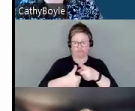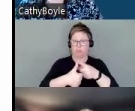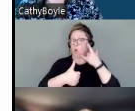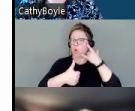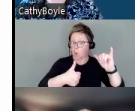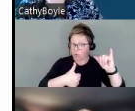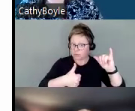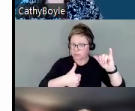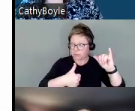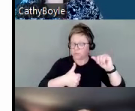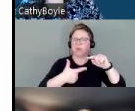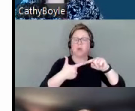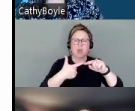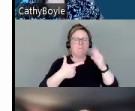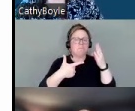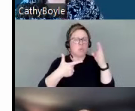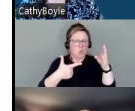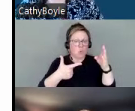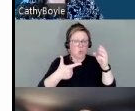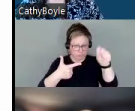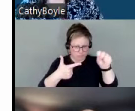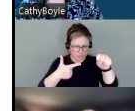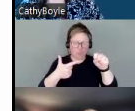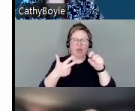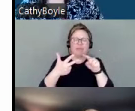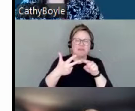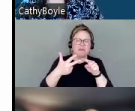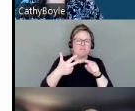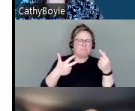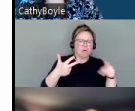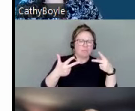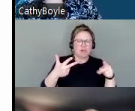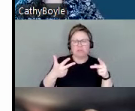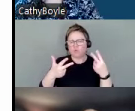blue, do 2 or 3 from the purple.